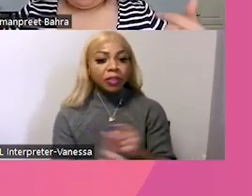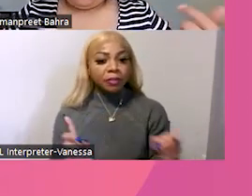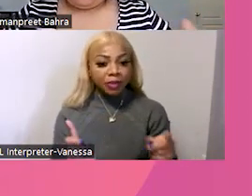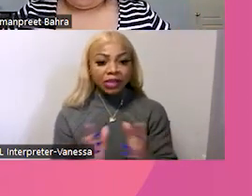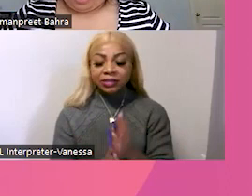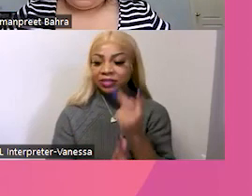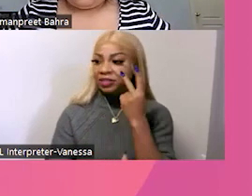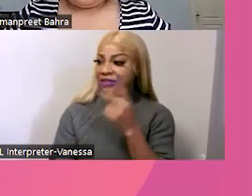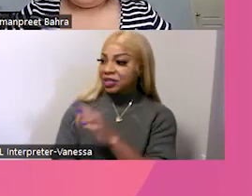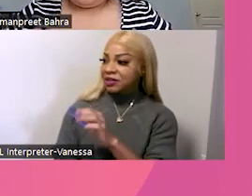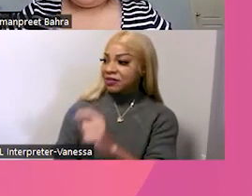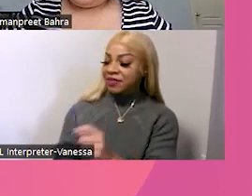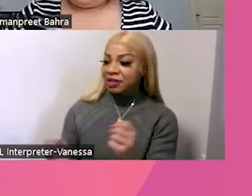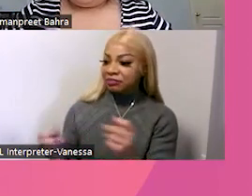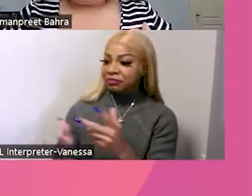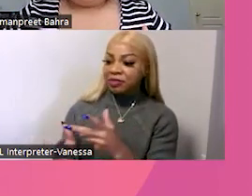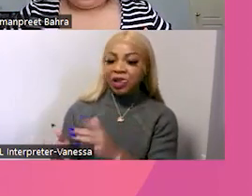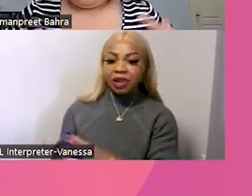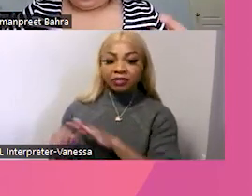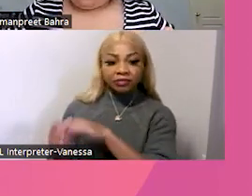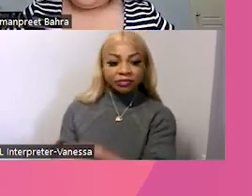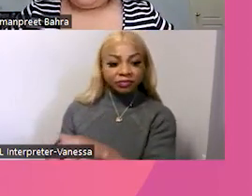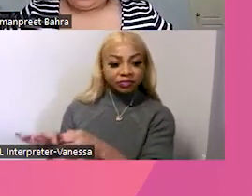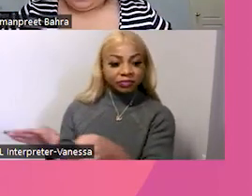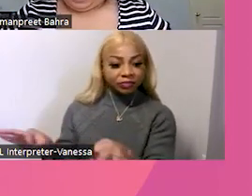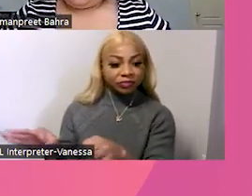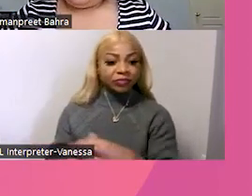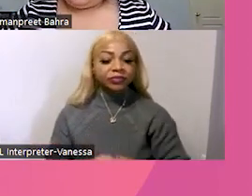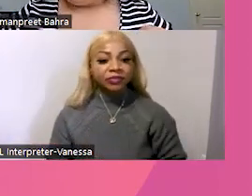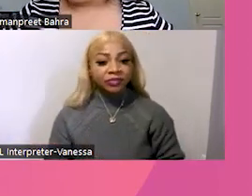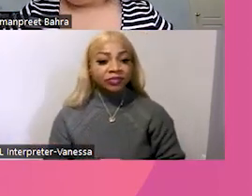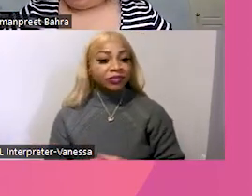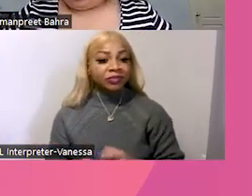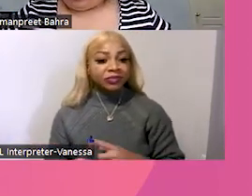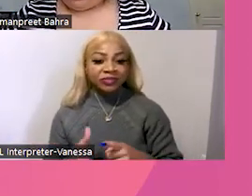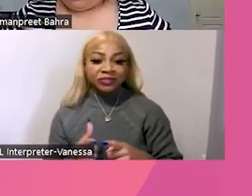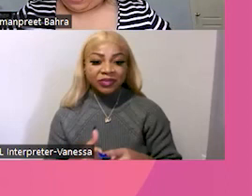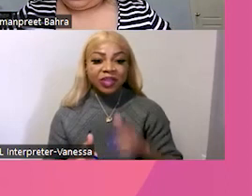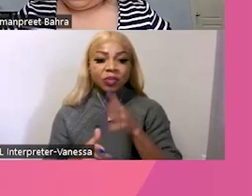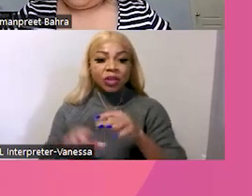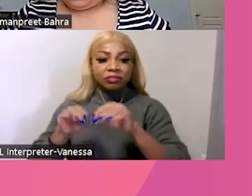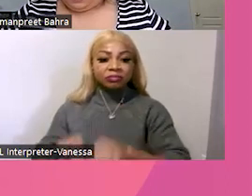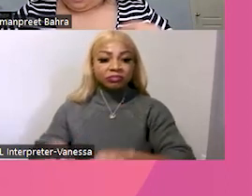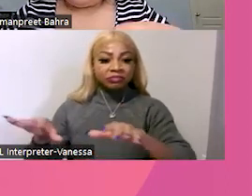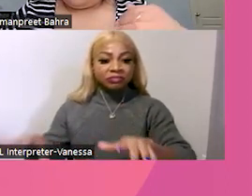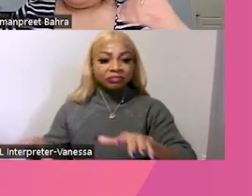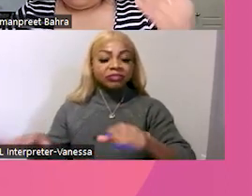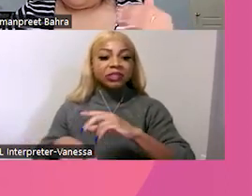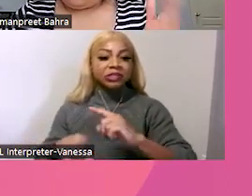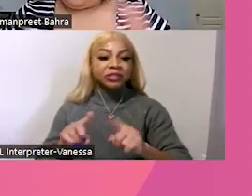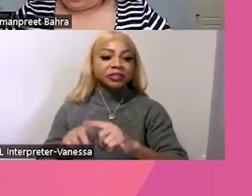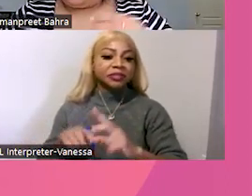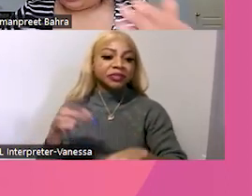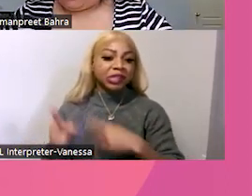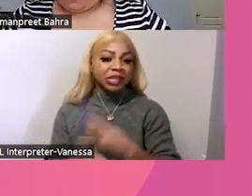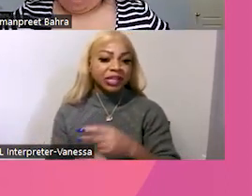language and social practices continuously objectify fat bodies and unleash multiple versions of versions